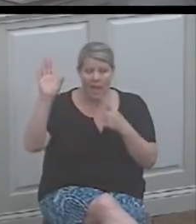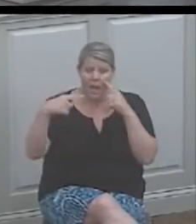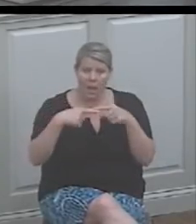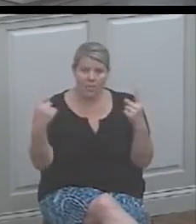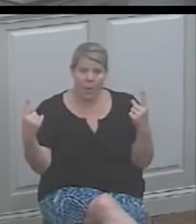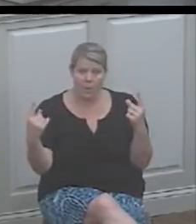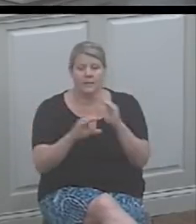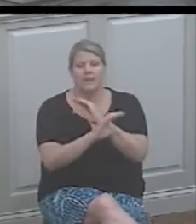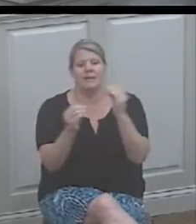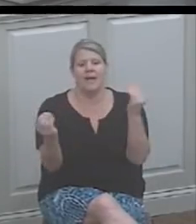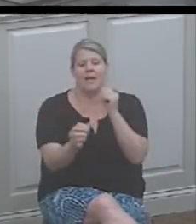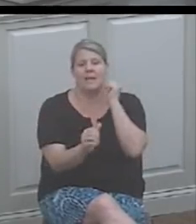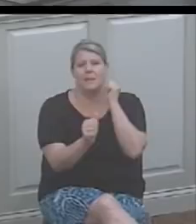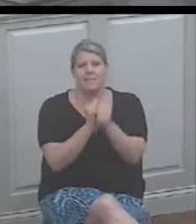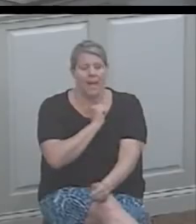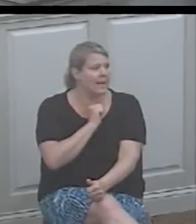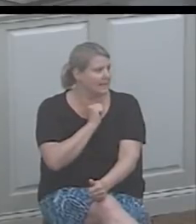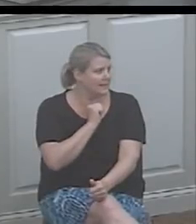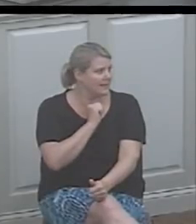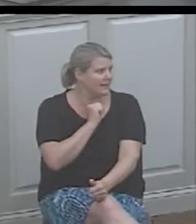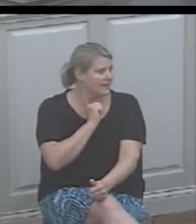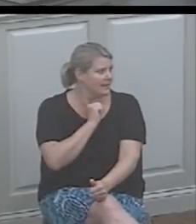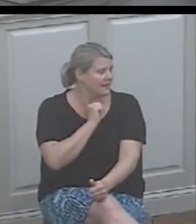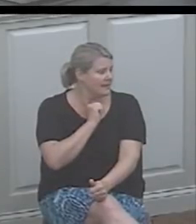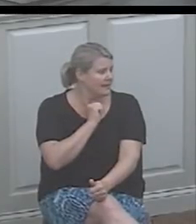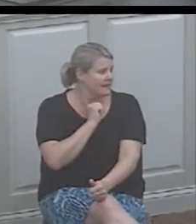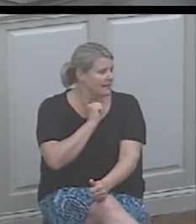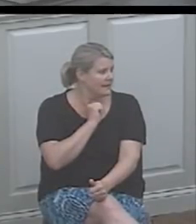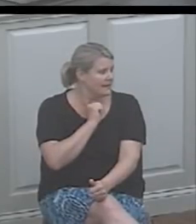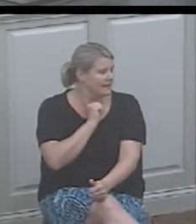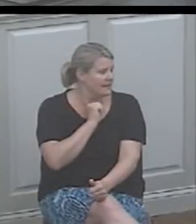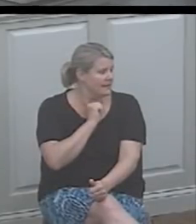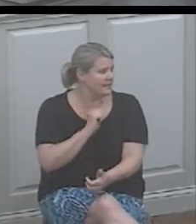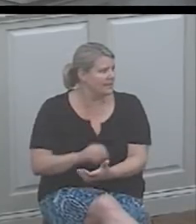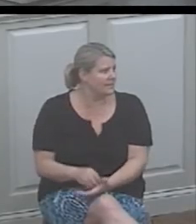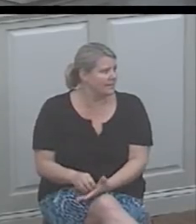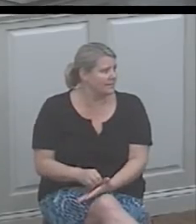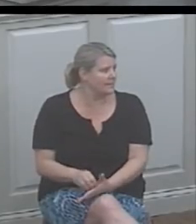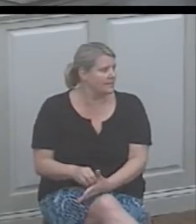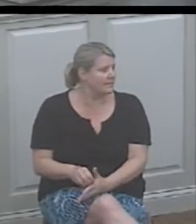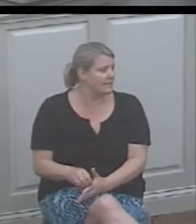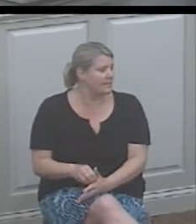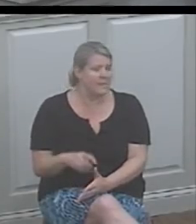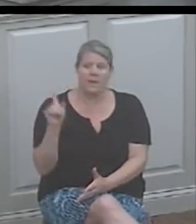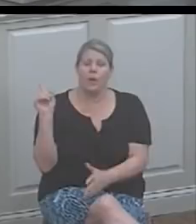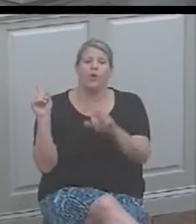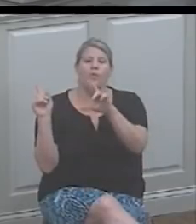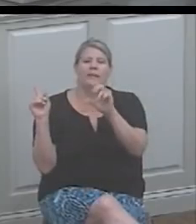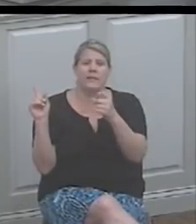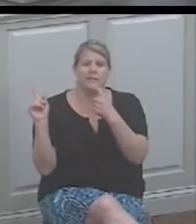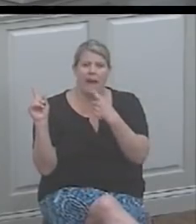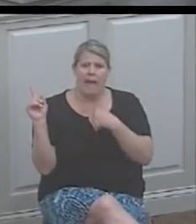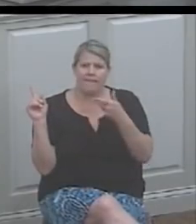like sign. Motion carries. Mayor, I'm sorry. Unless I missed, I believe you needed a motion and a second. I made the motion. You did. And there